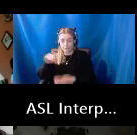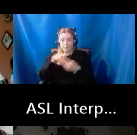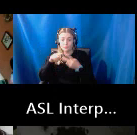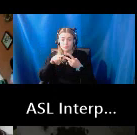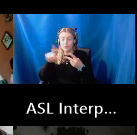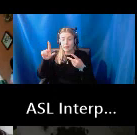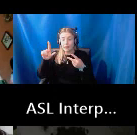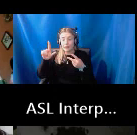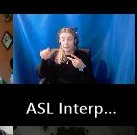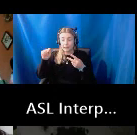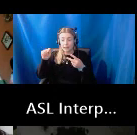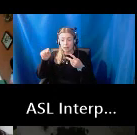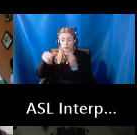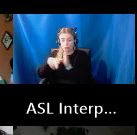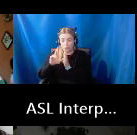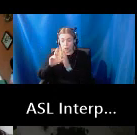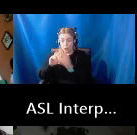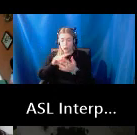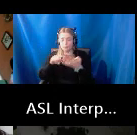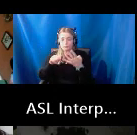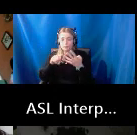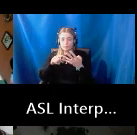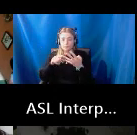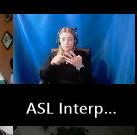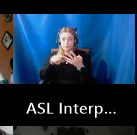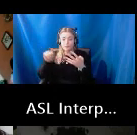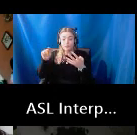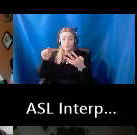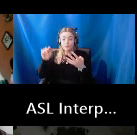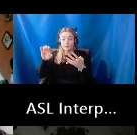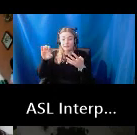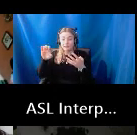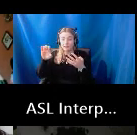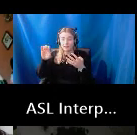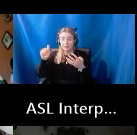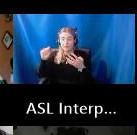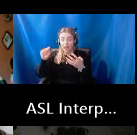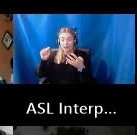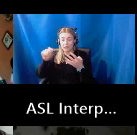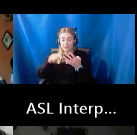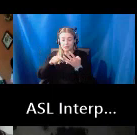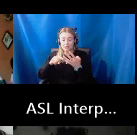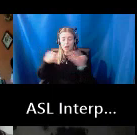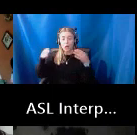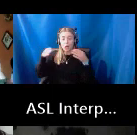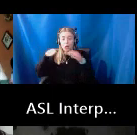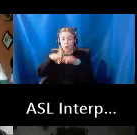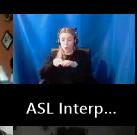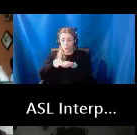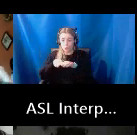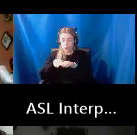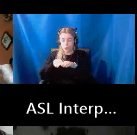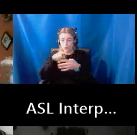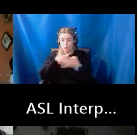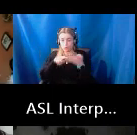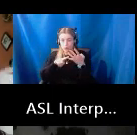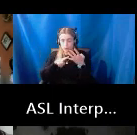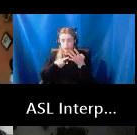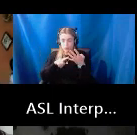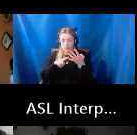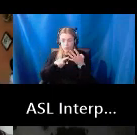conclusion. So everything that you're going to have to really and truly figure out about what your paper is going to be